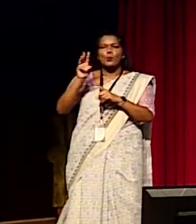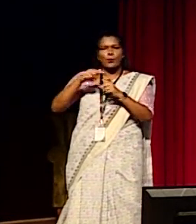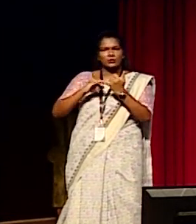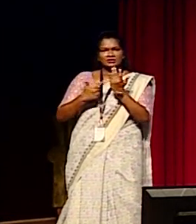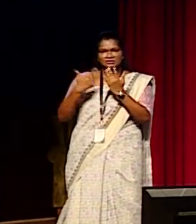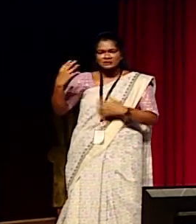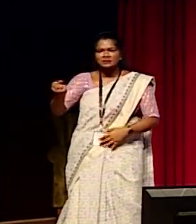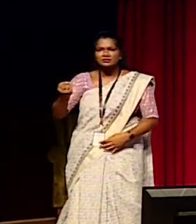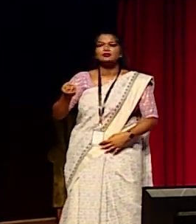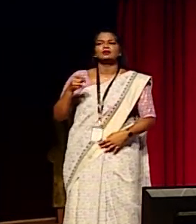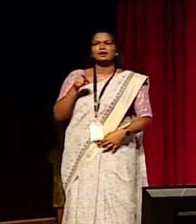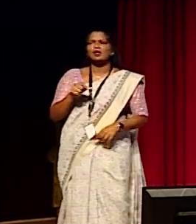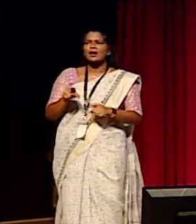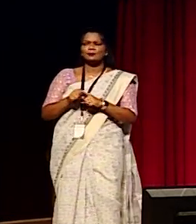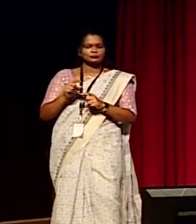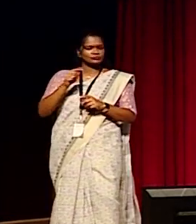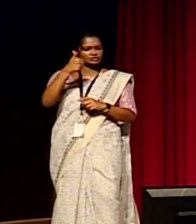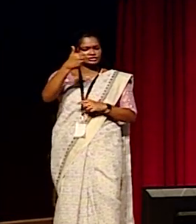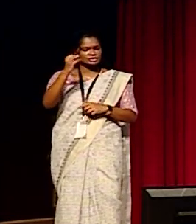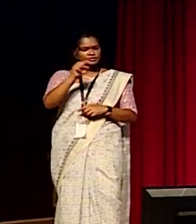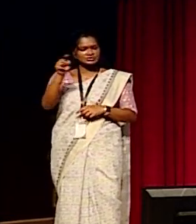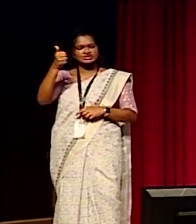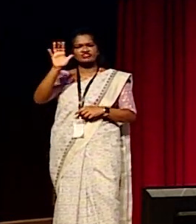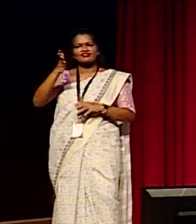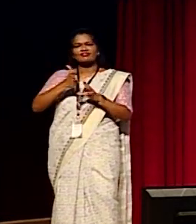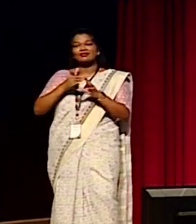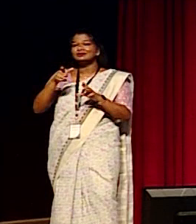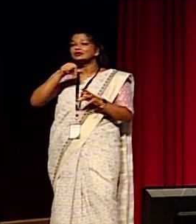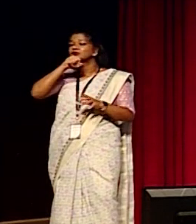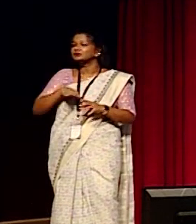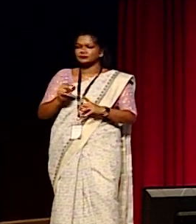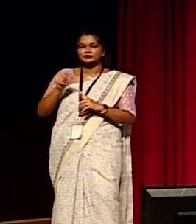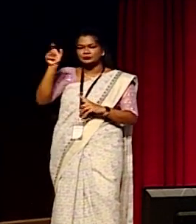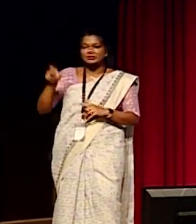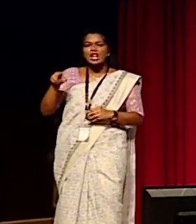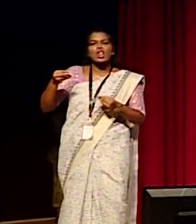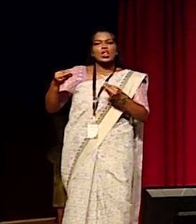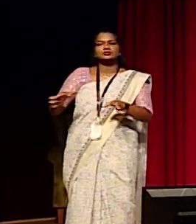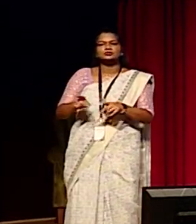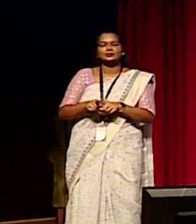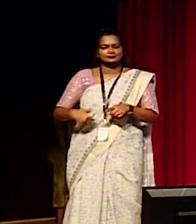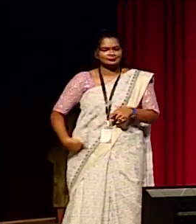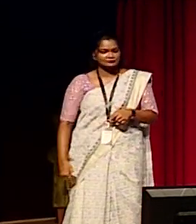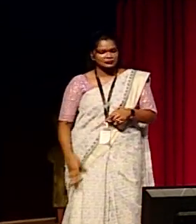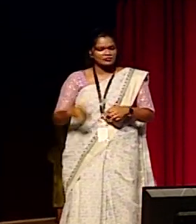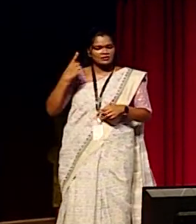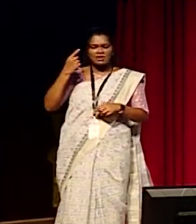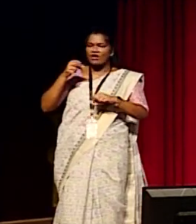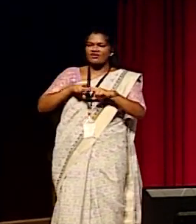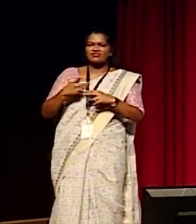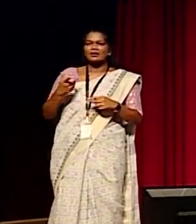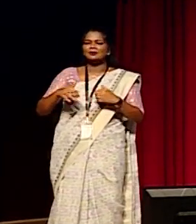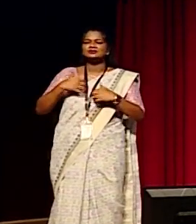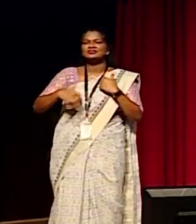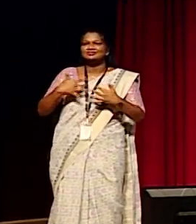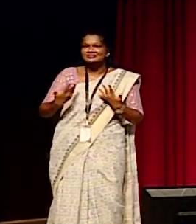West is over 60 to 65 years of age. They've lost the limb because of vascular insufficiency